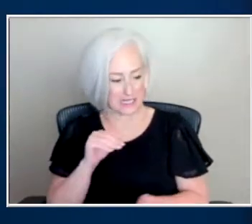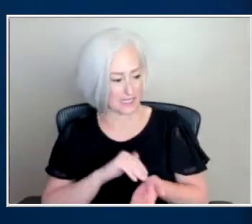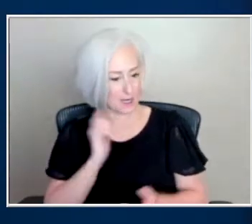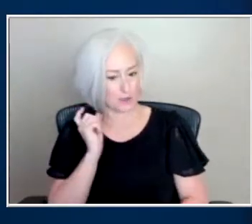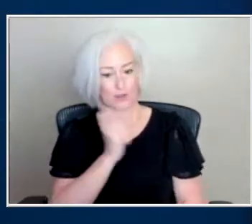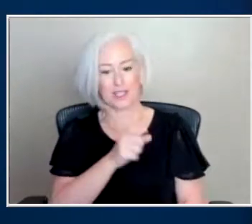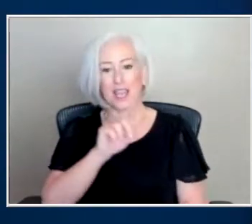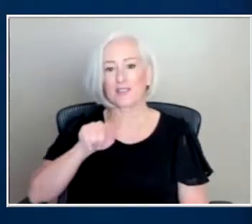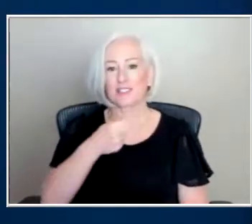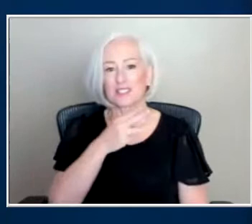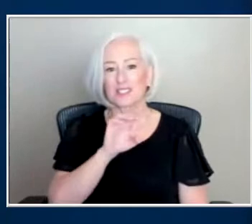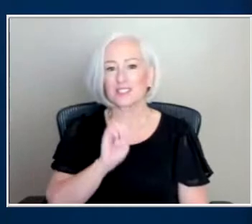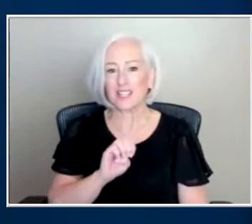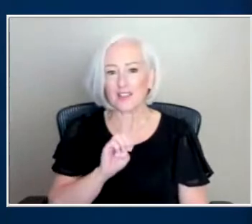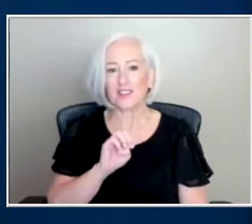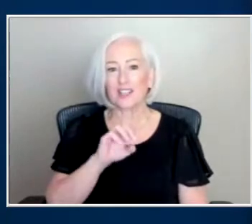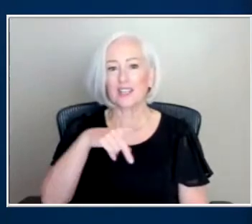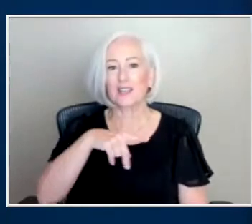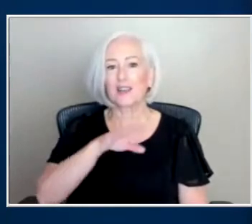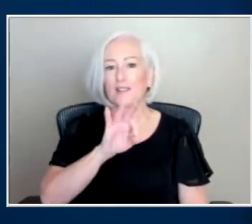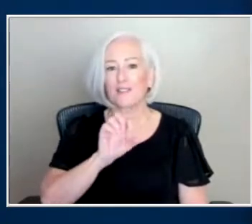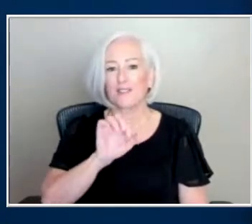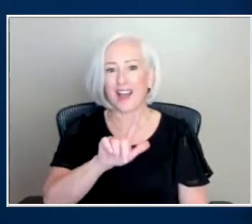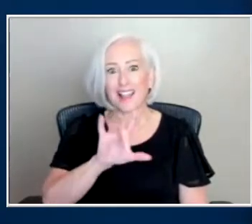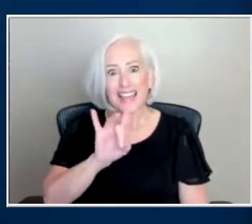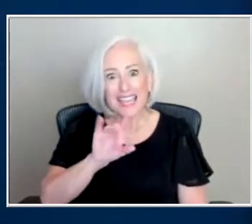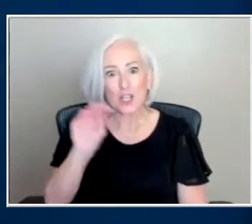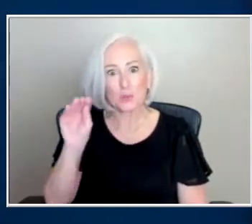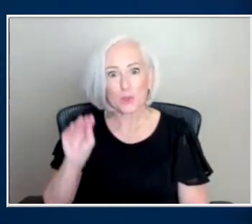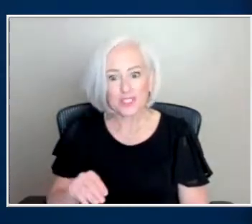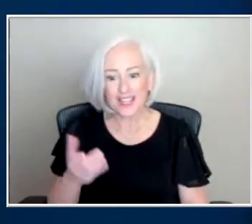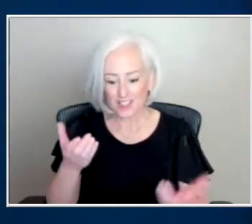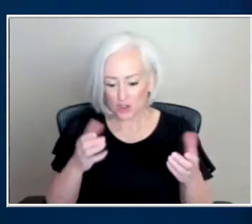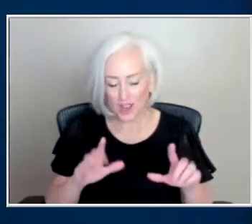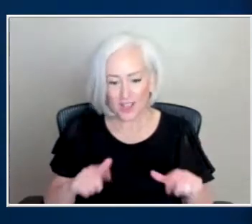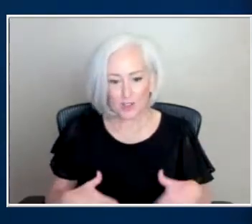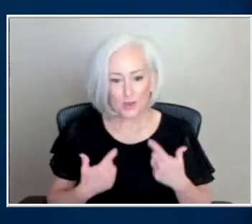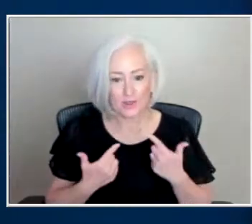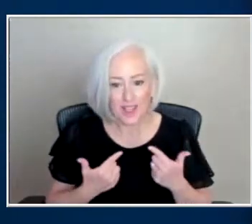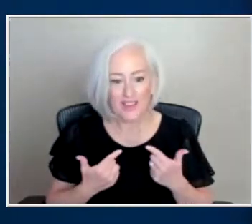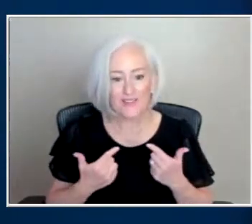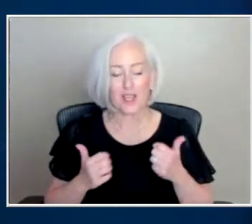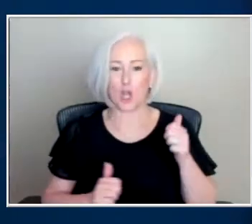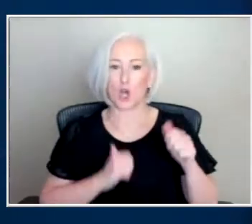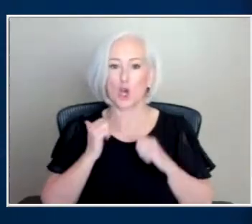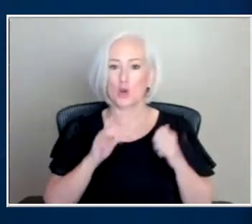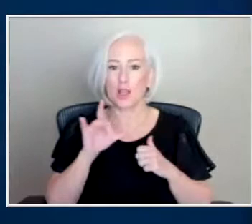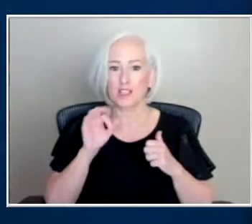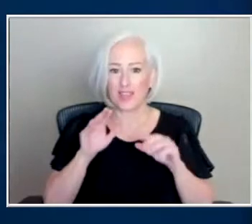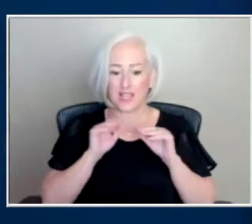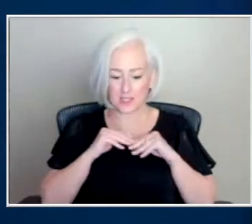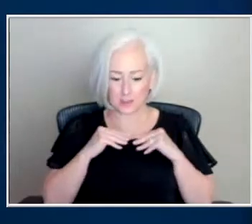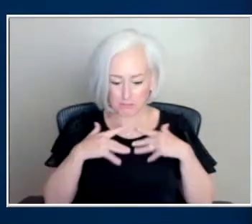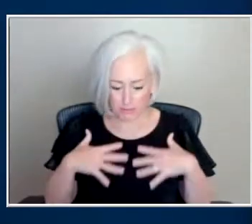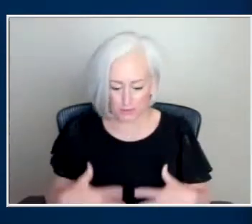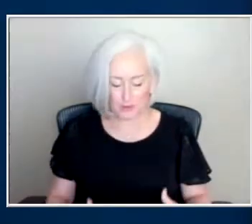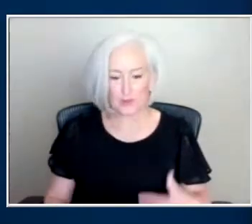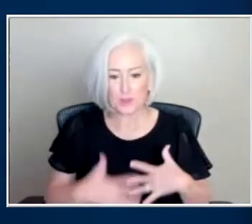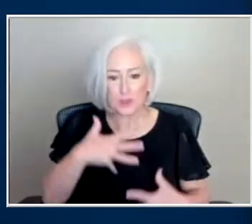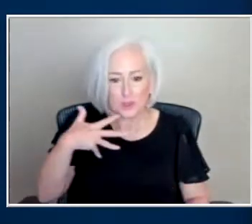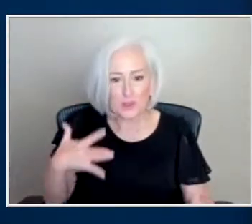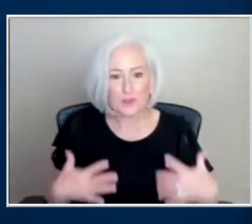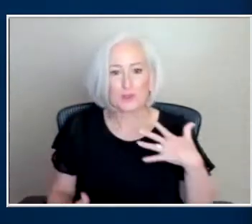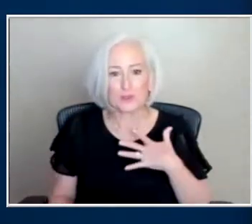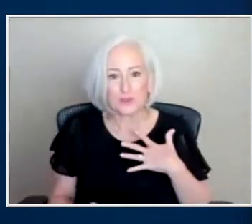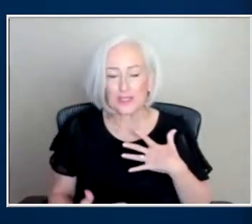An aggressive cancer was spreading, and she didn't know if she would ever see her newborn son grow up. So Stephanie's